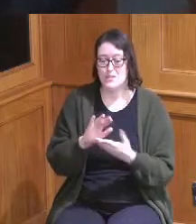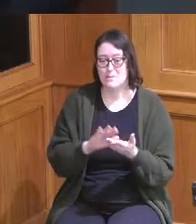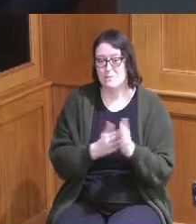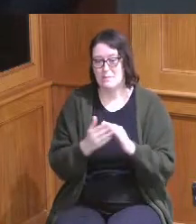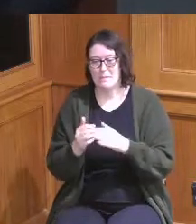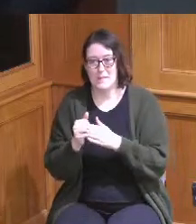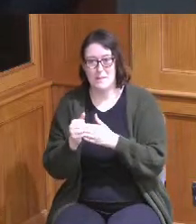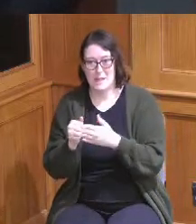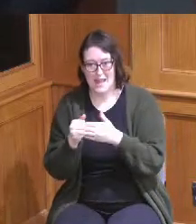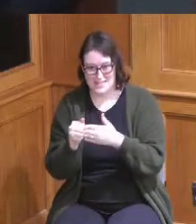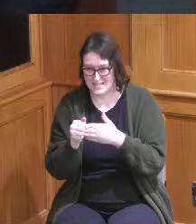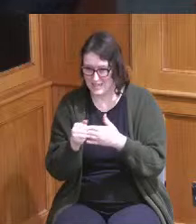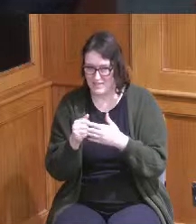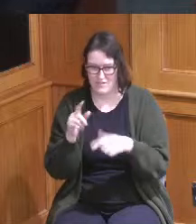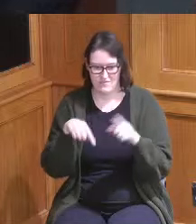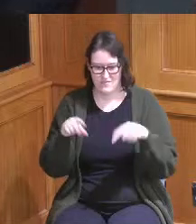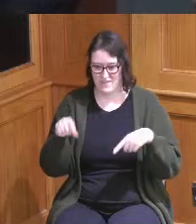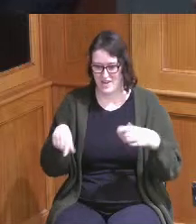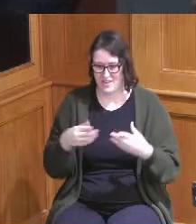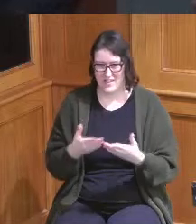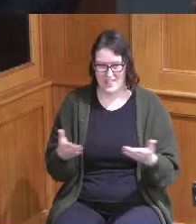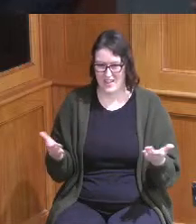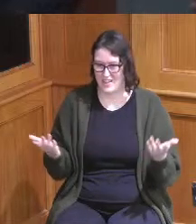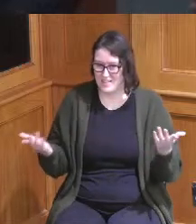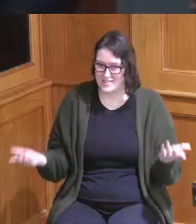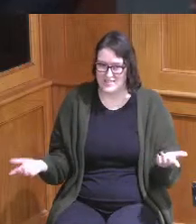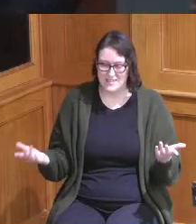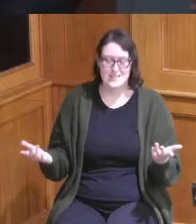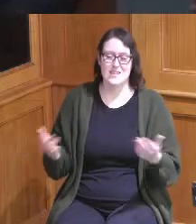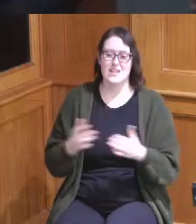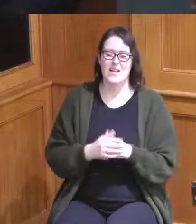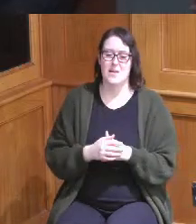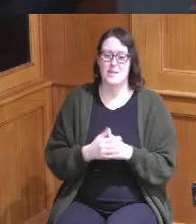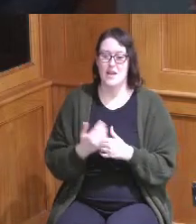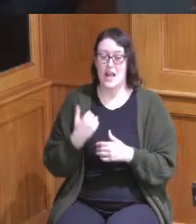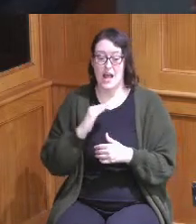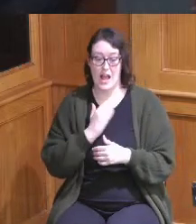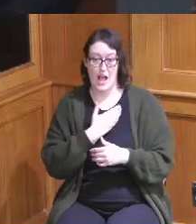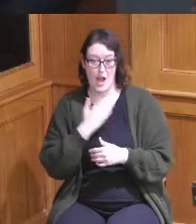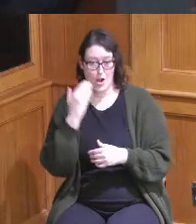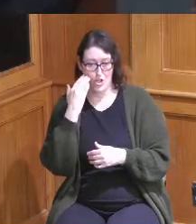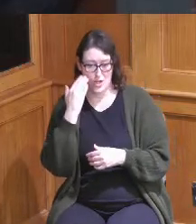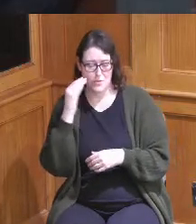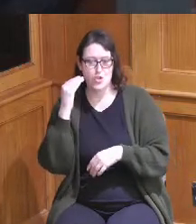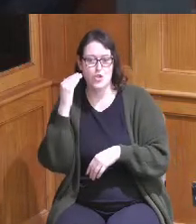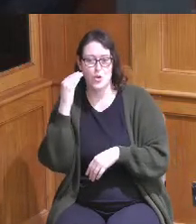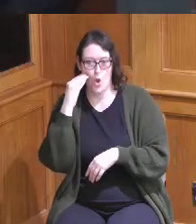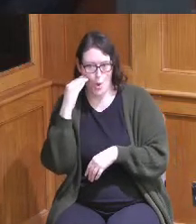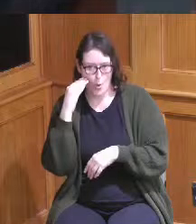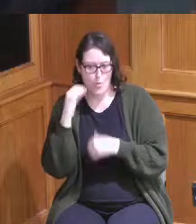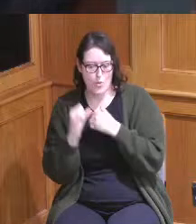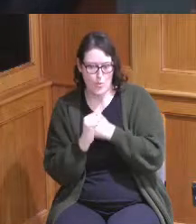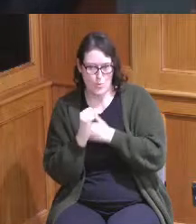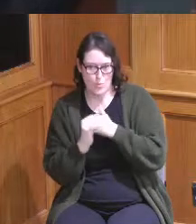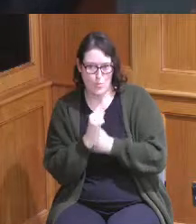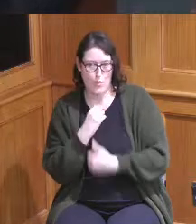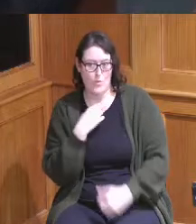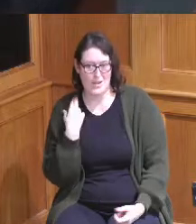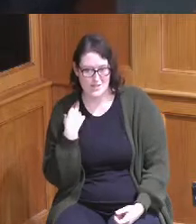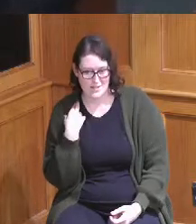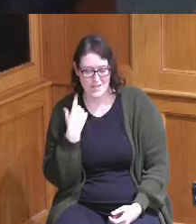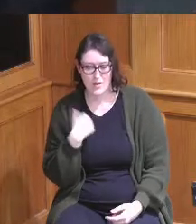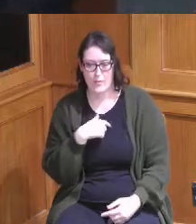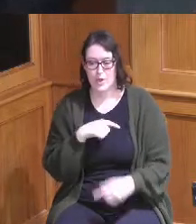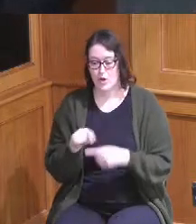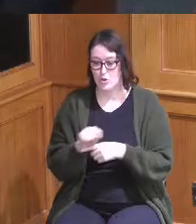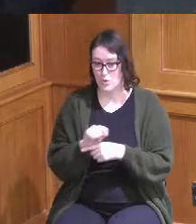I'm using that term correctly. And so, but our job is to know that it's a hazard And our job is to make sure that we are training, and I want to